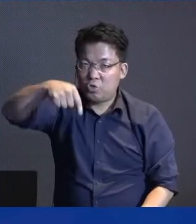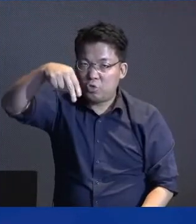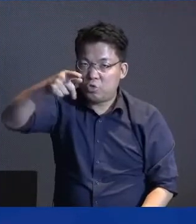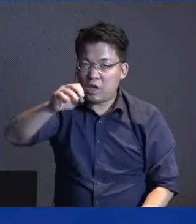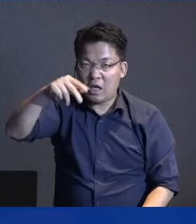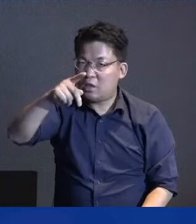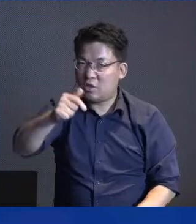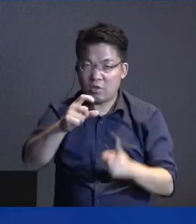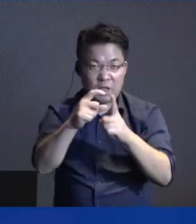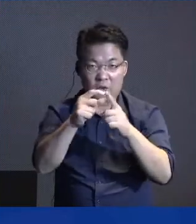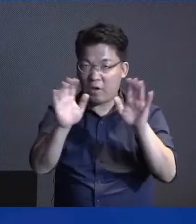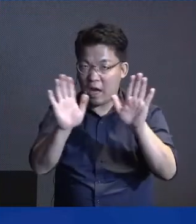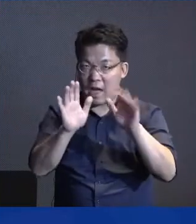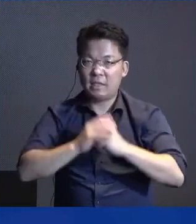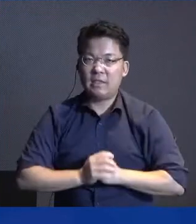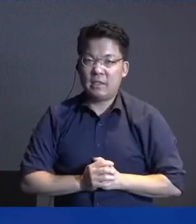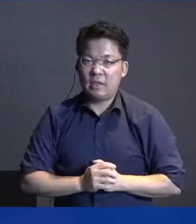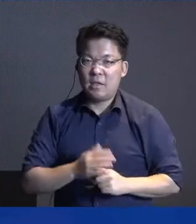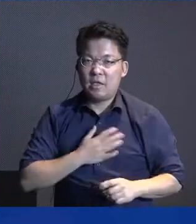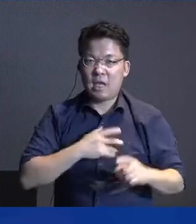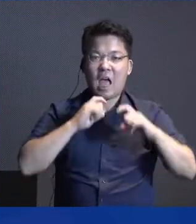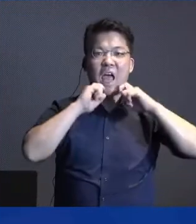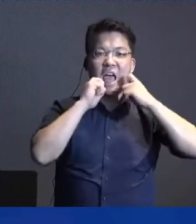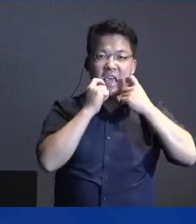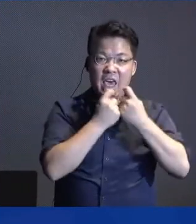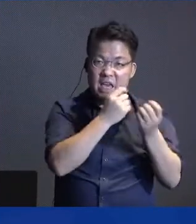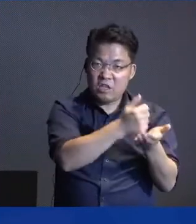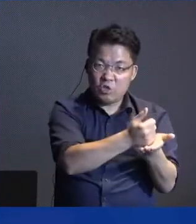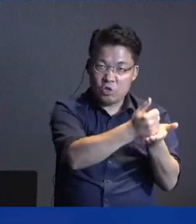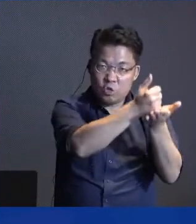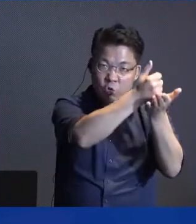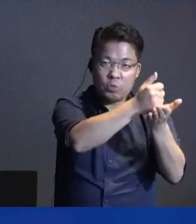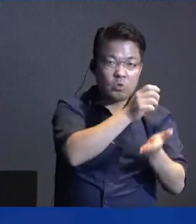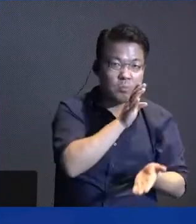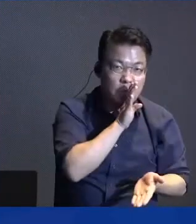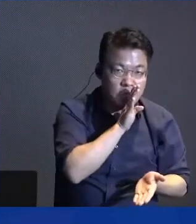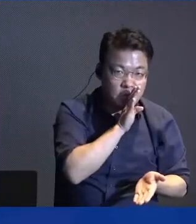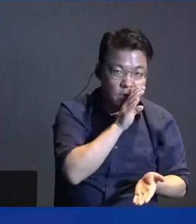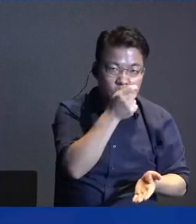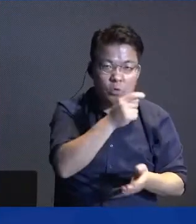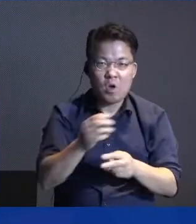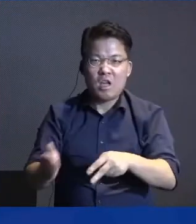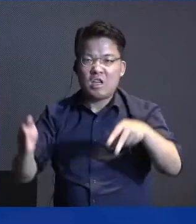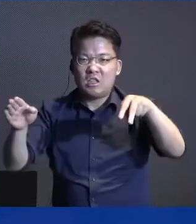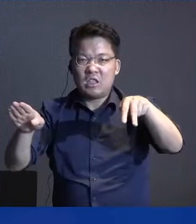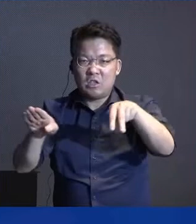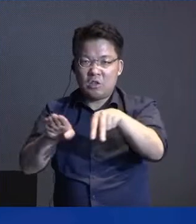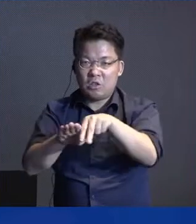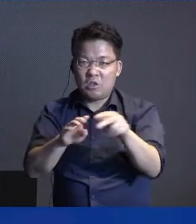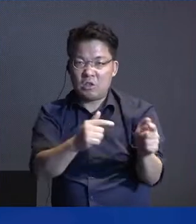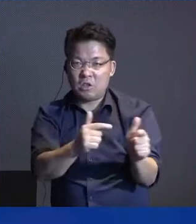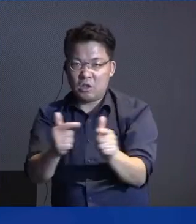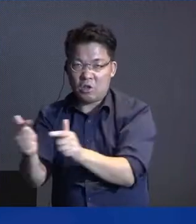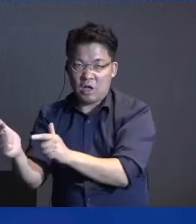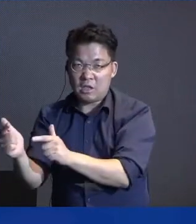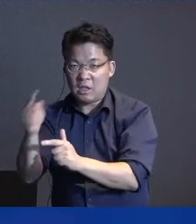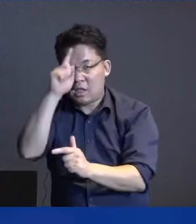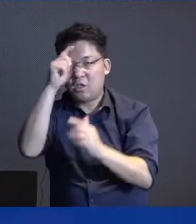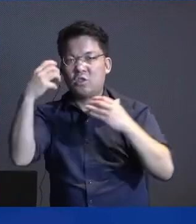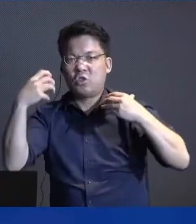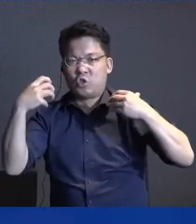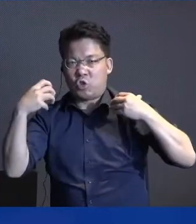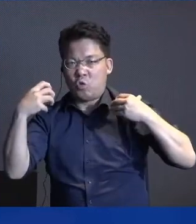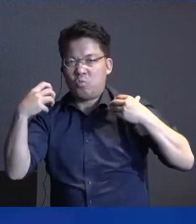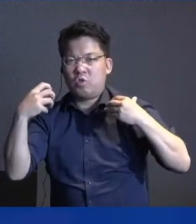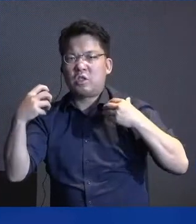in institutions, in nursing homes. Let me give you one very small example before I finish. Let's say there is an old age